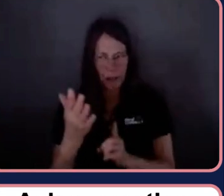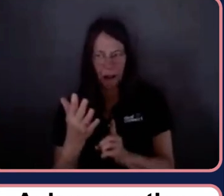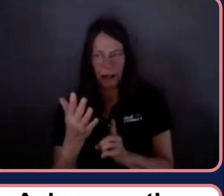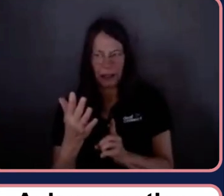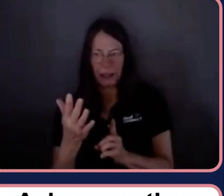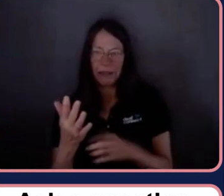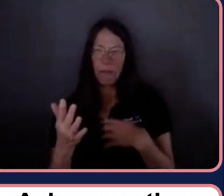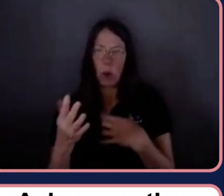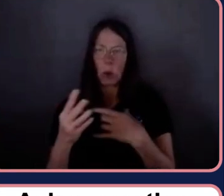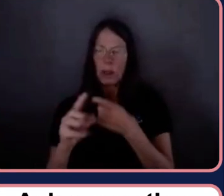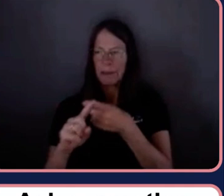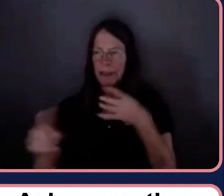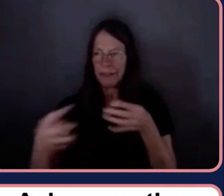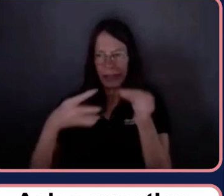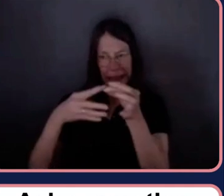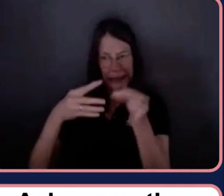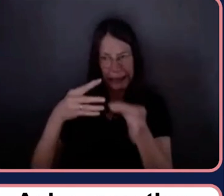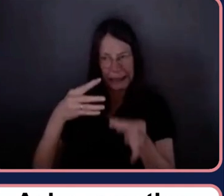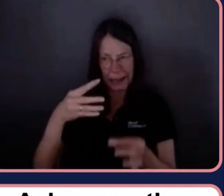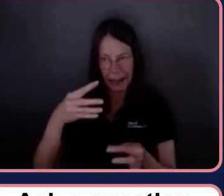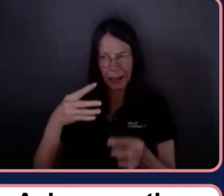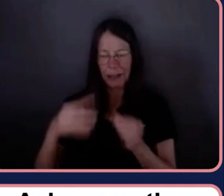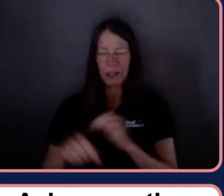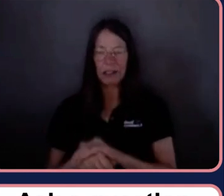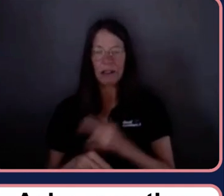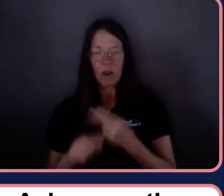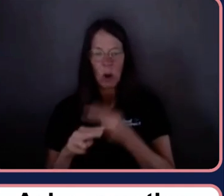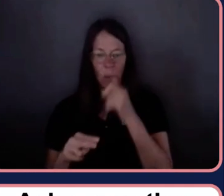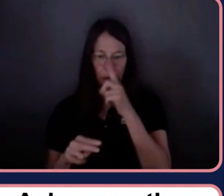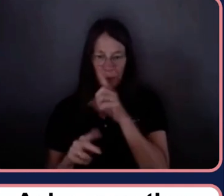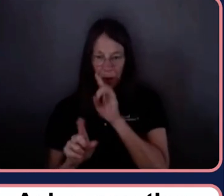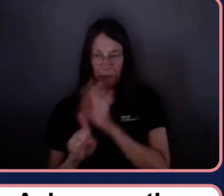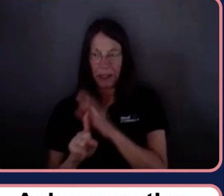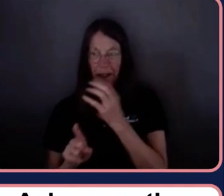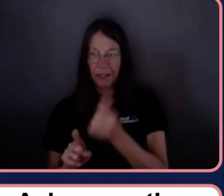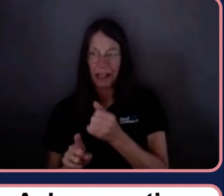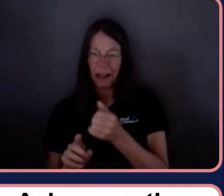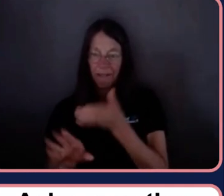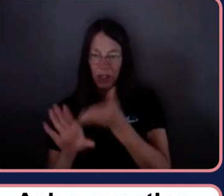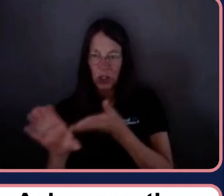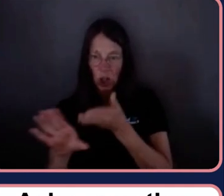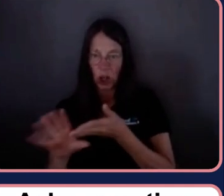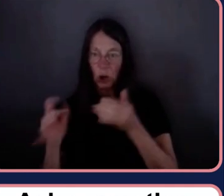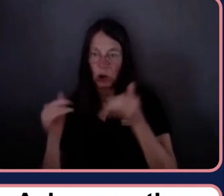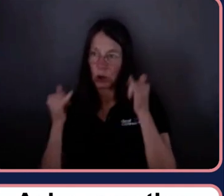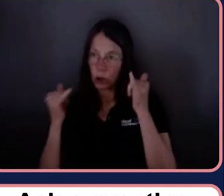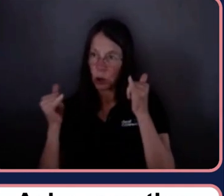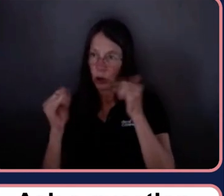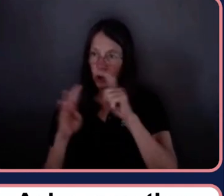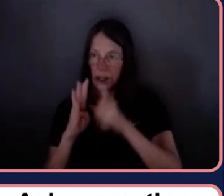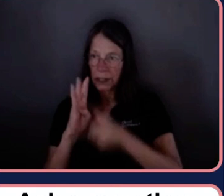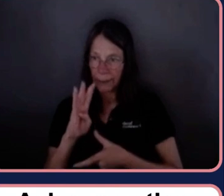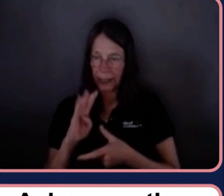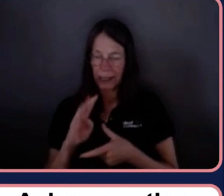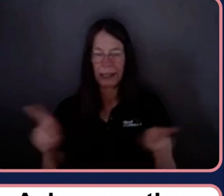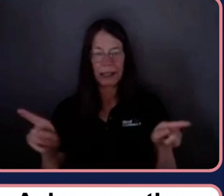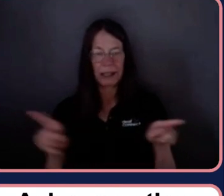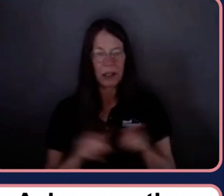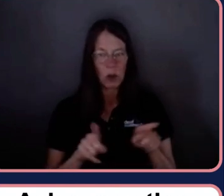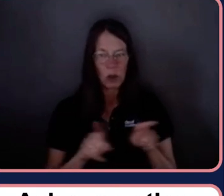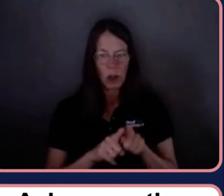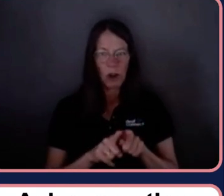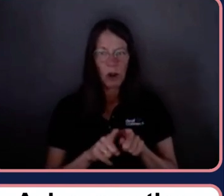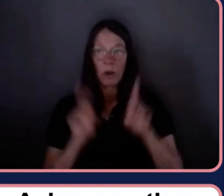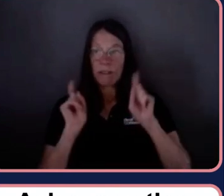recommended it by the review for people with psychosocial disability. And we've already commenced consultation with stakeholders